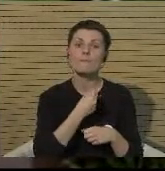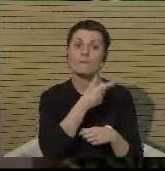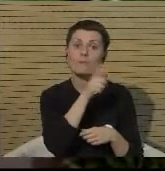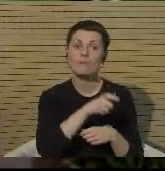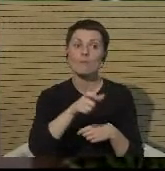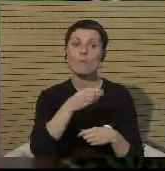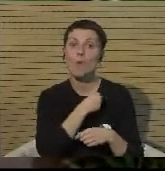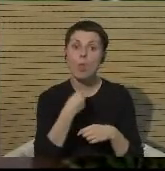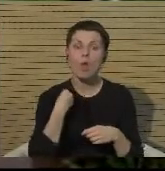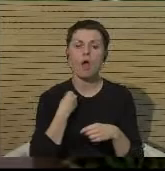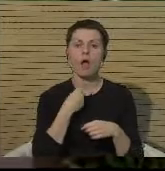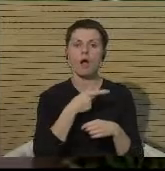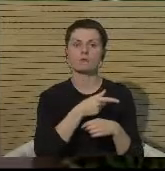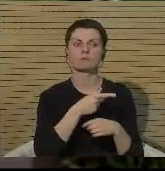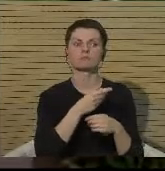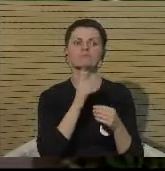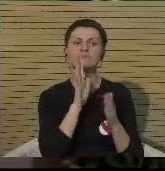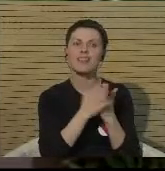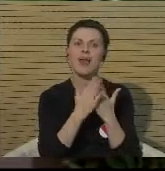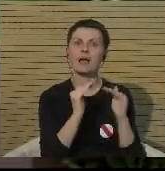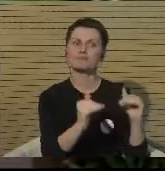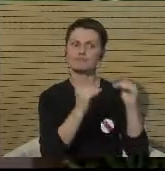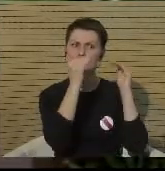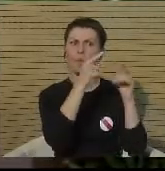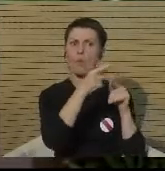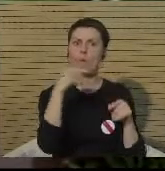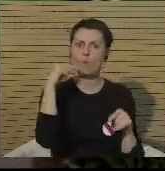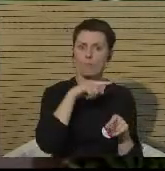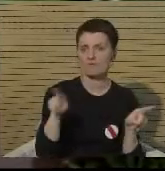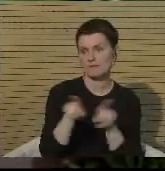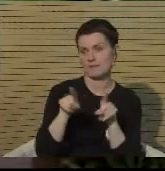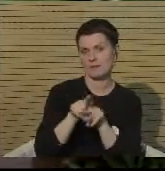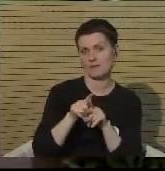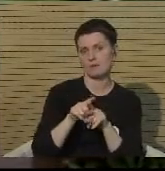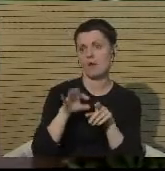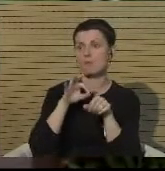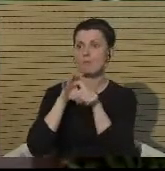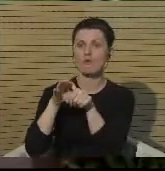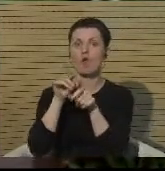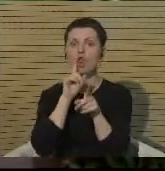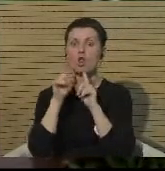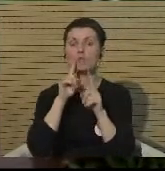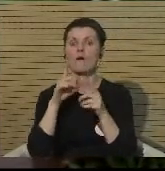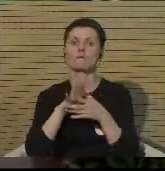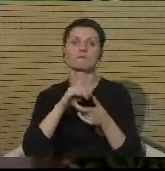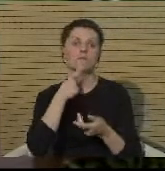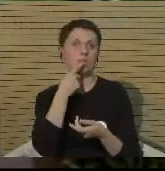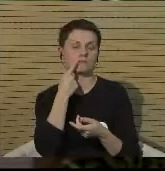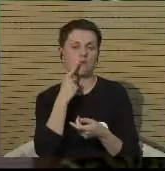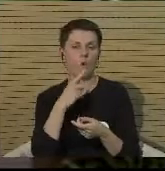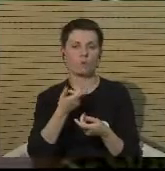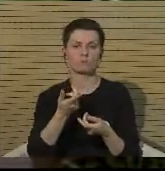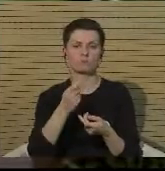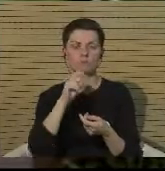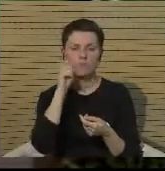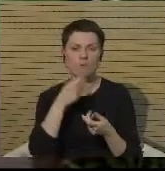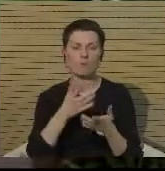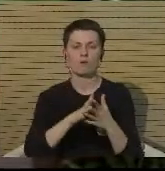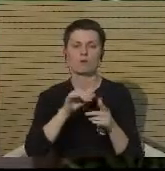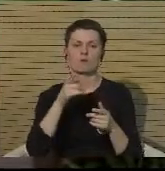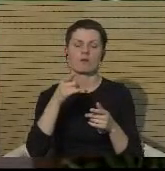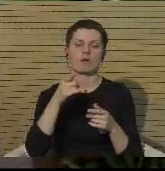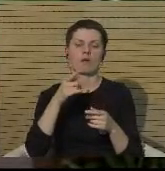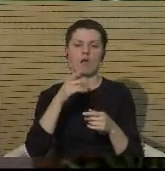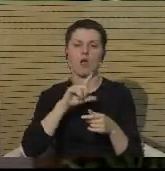Polish authors with such a good, with a literary super league that would be able